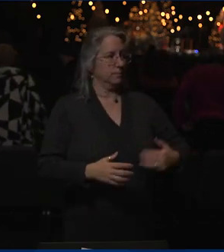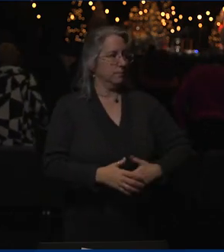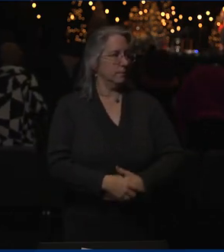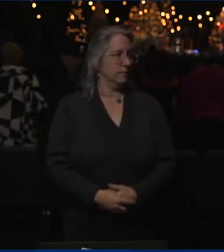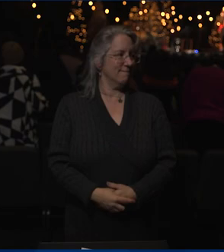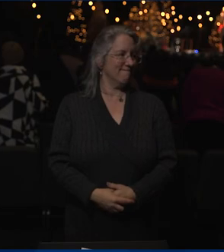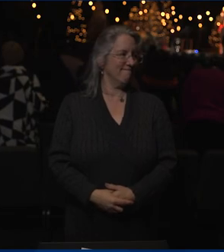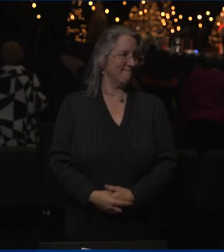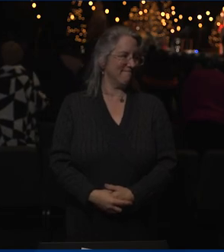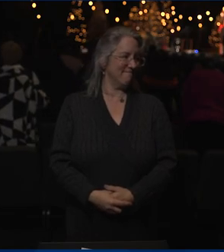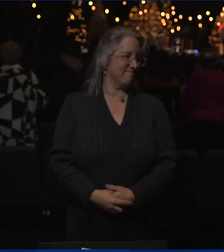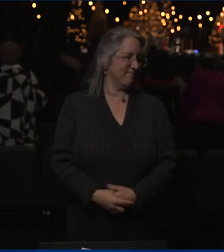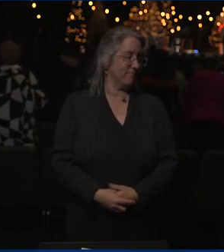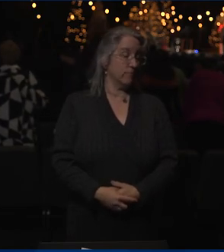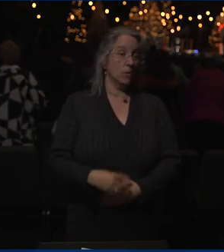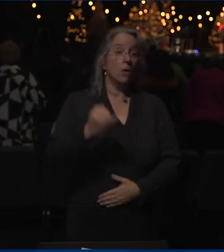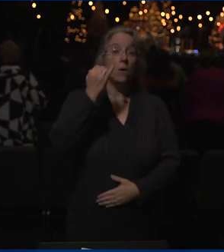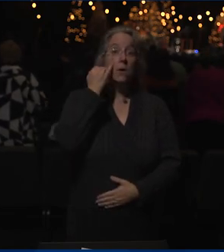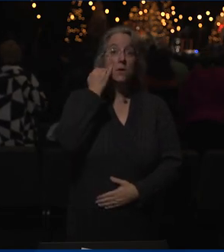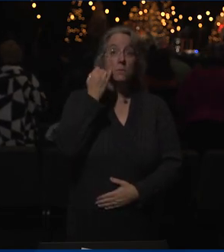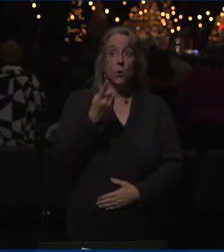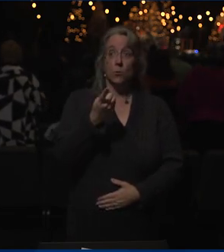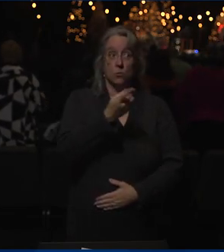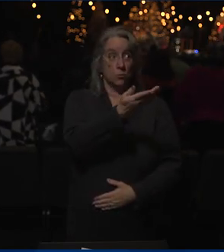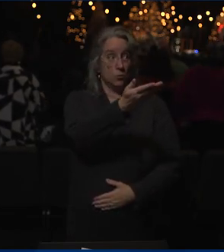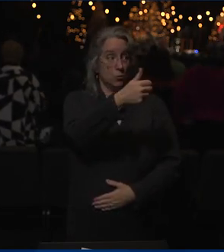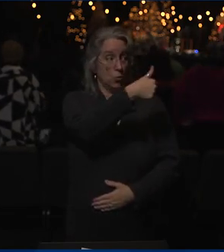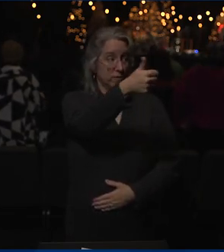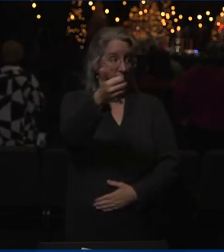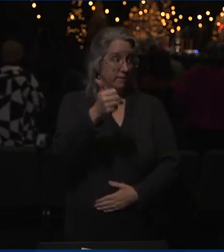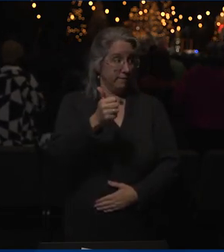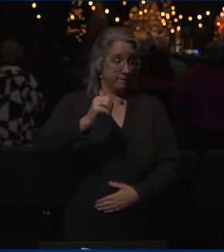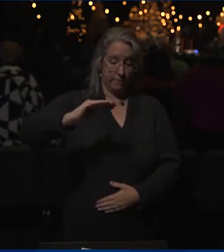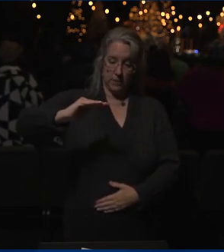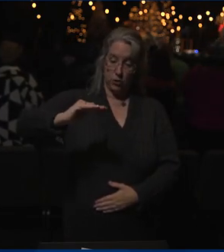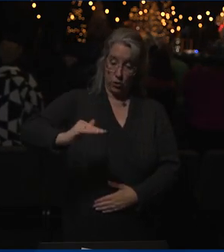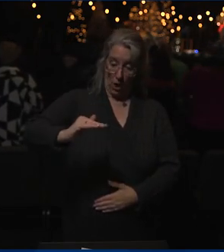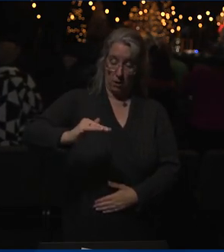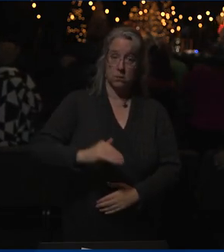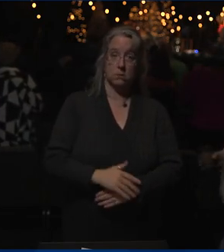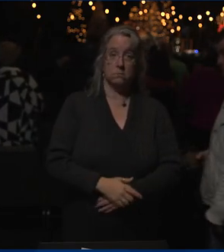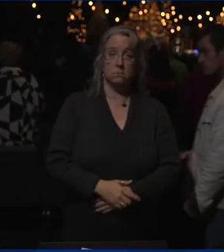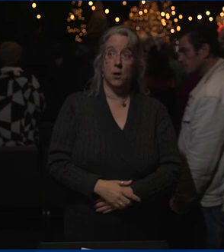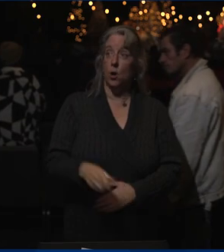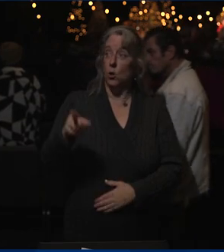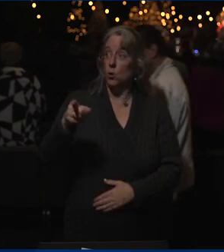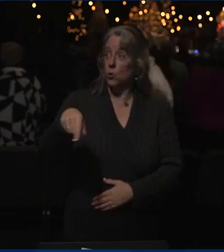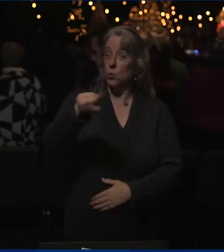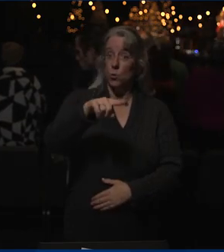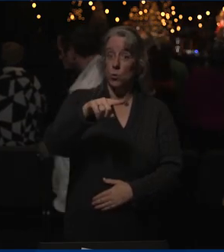And if you are a child, if you are a grown-up,